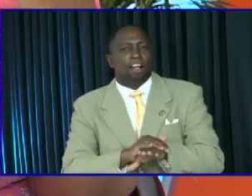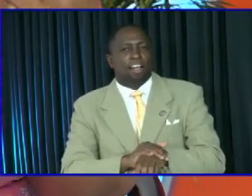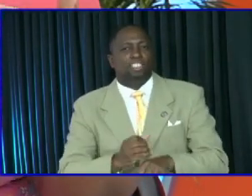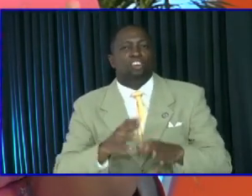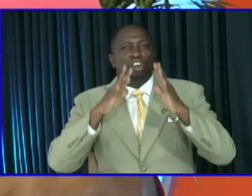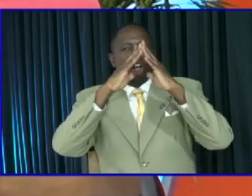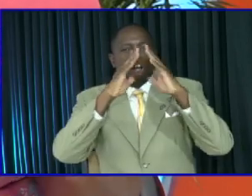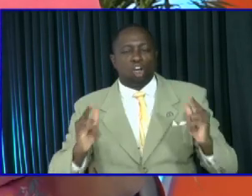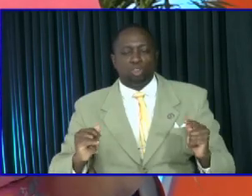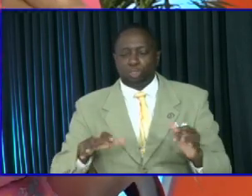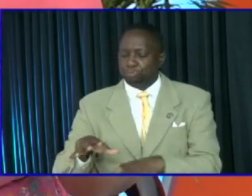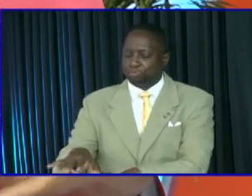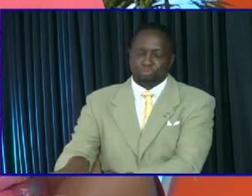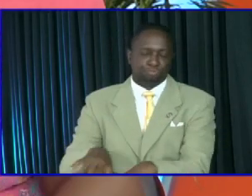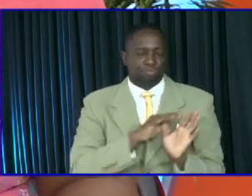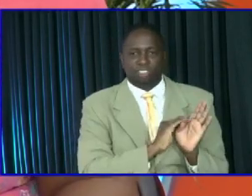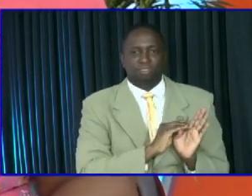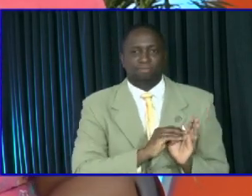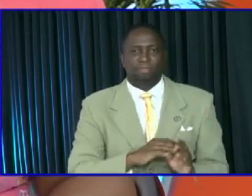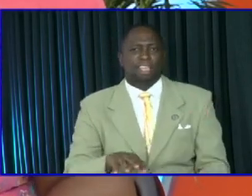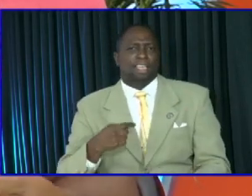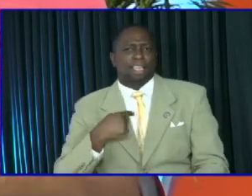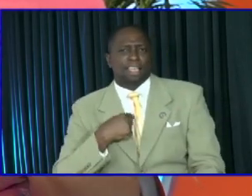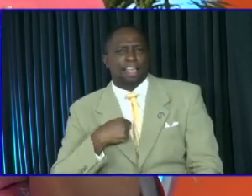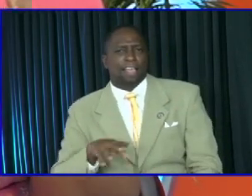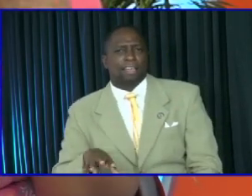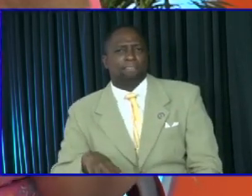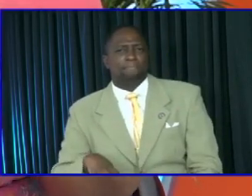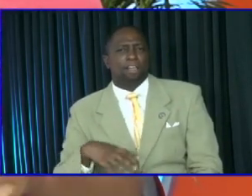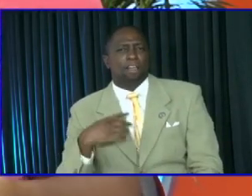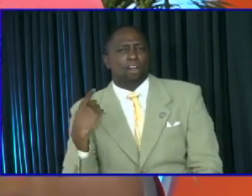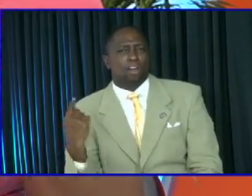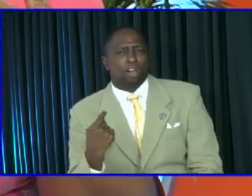I am at the point of almost losing the house.